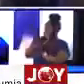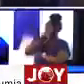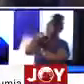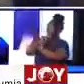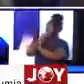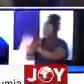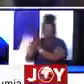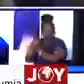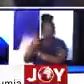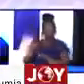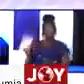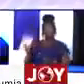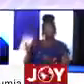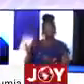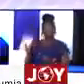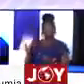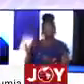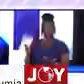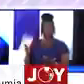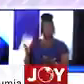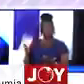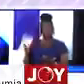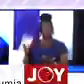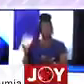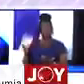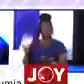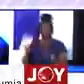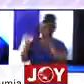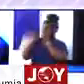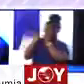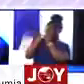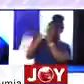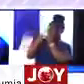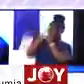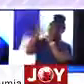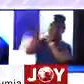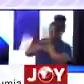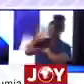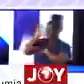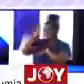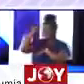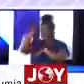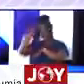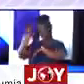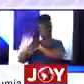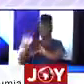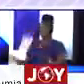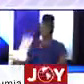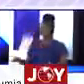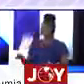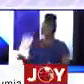is outperforming you in your economy that had no global crisis, no crisis at